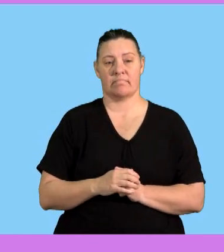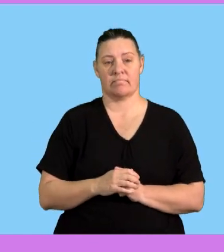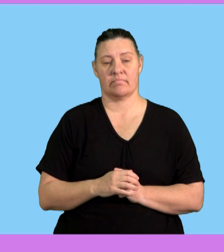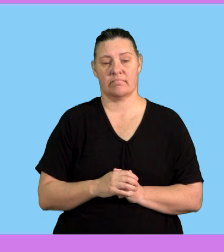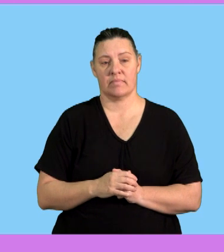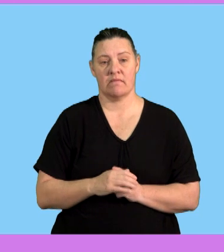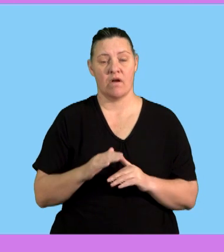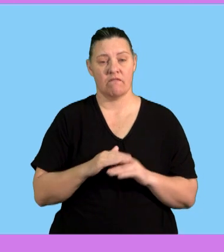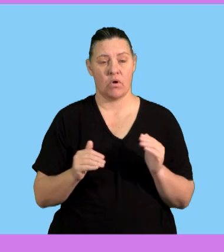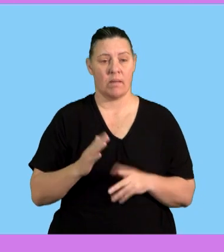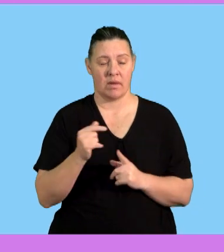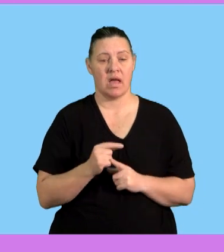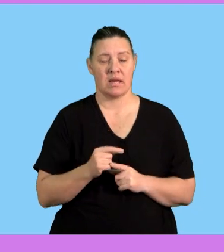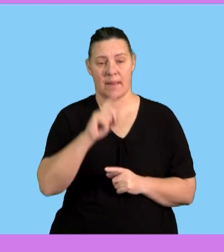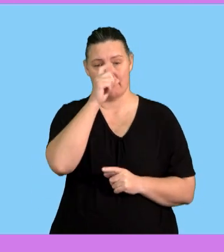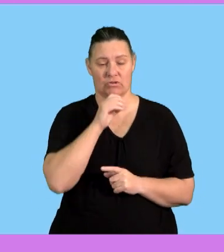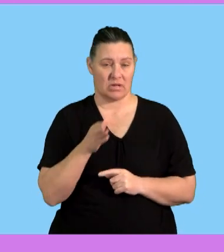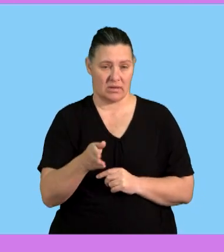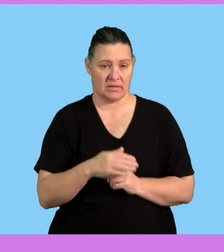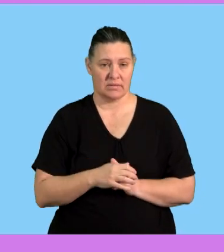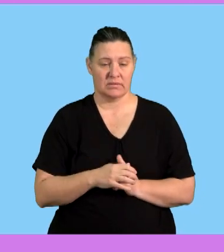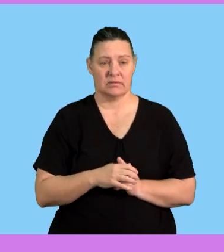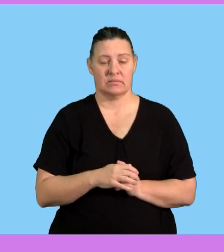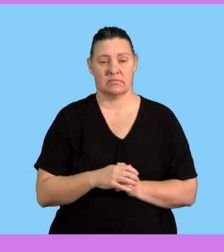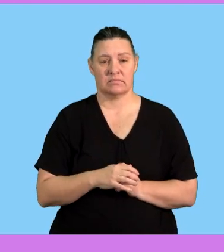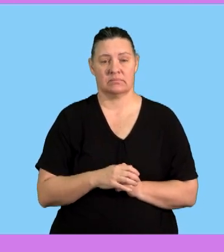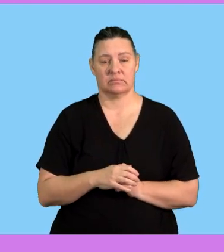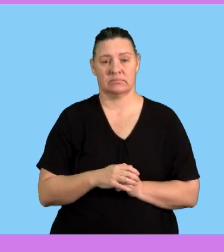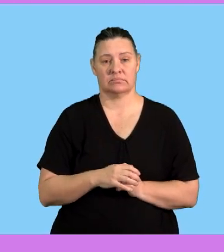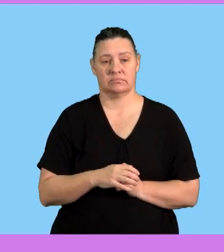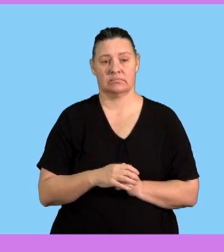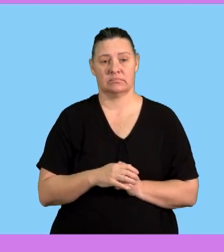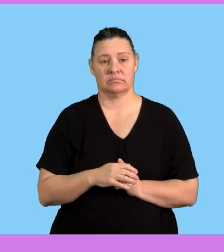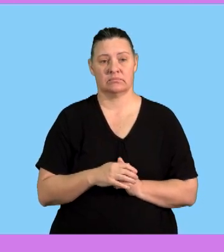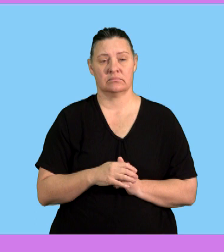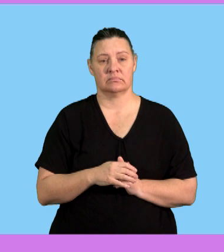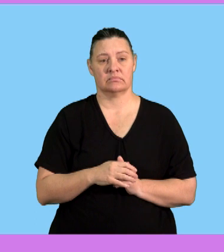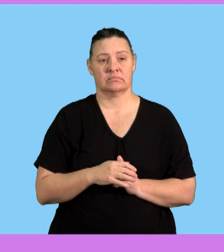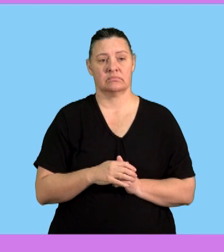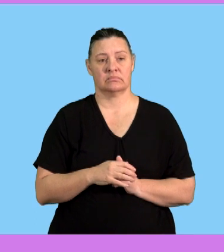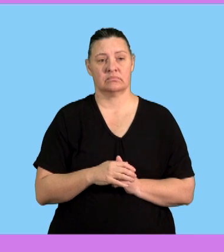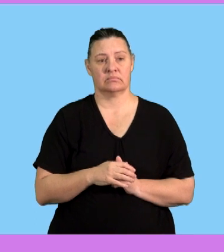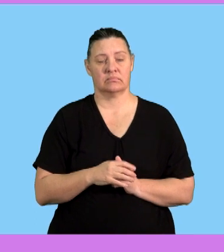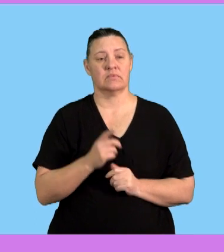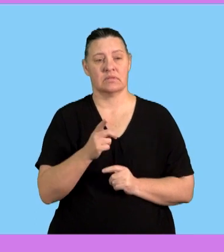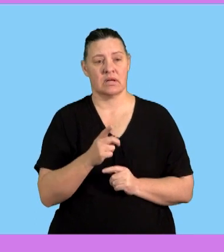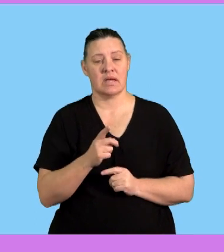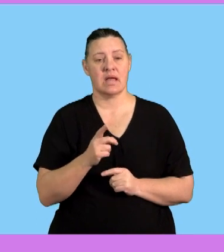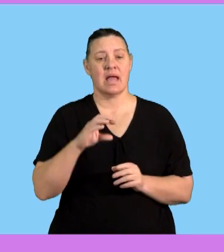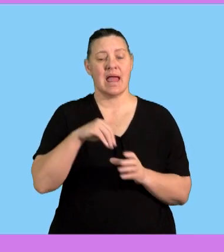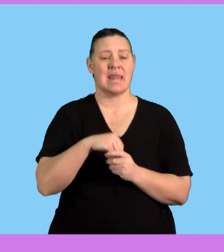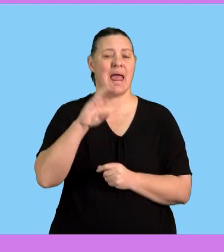floor lamp in the picture itself. Determine the actual height in meters,